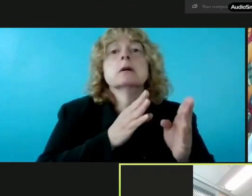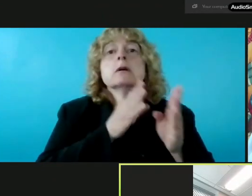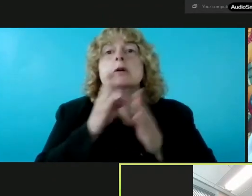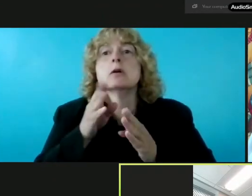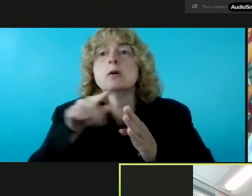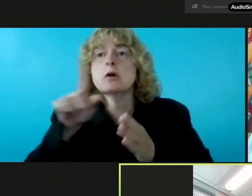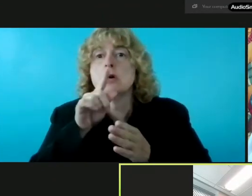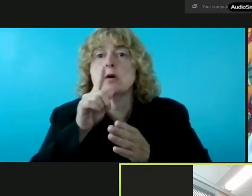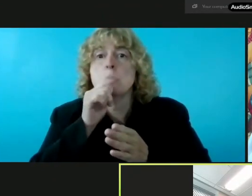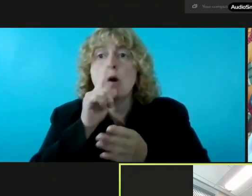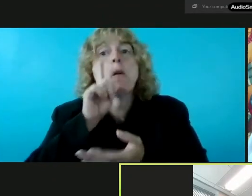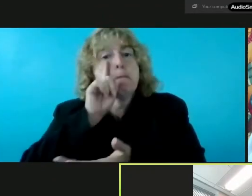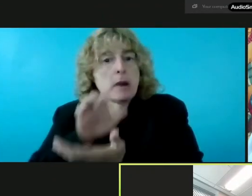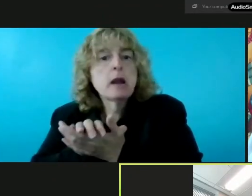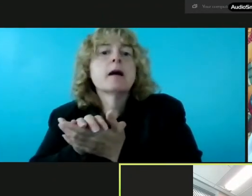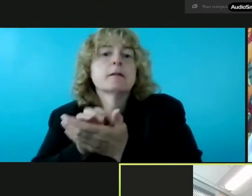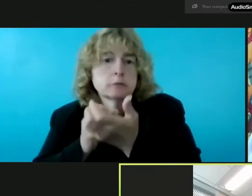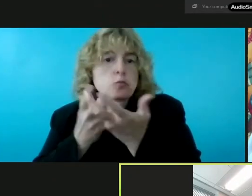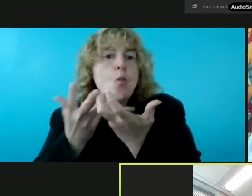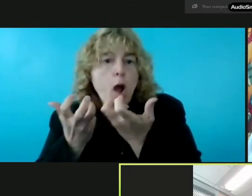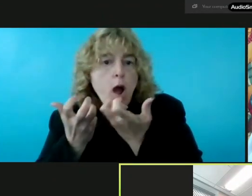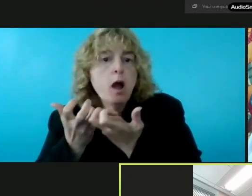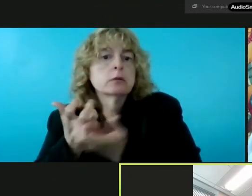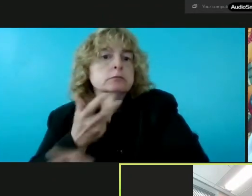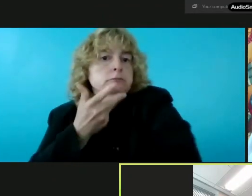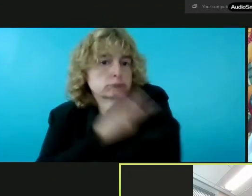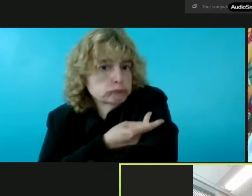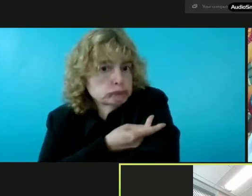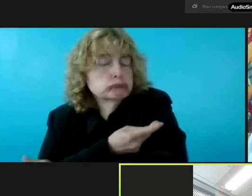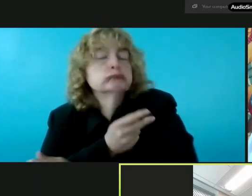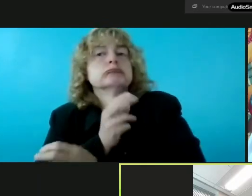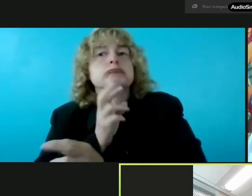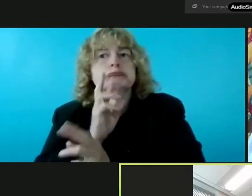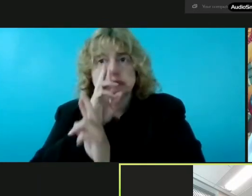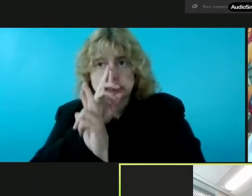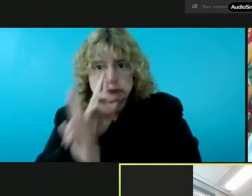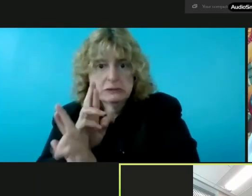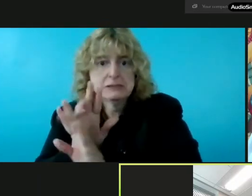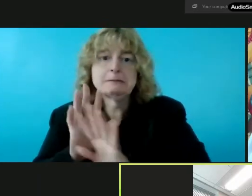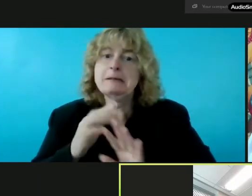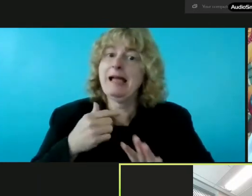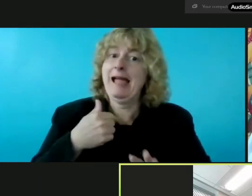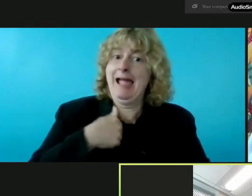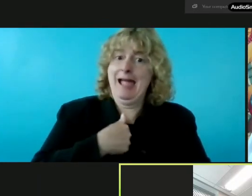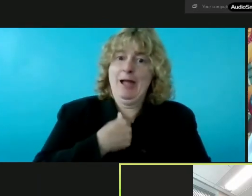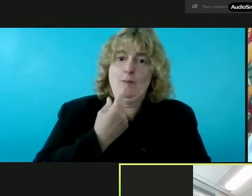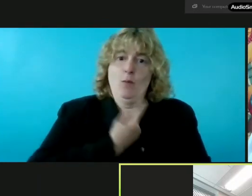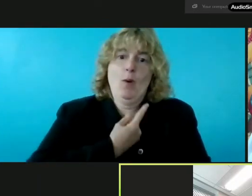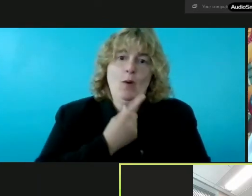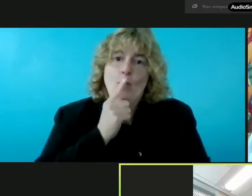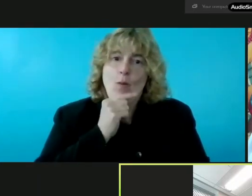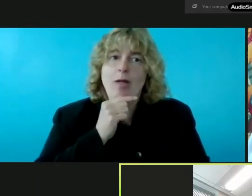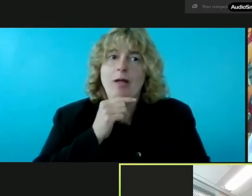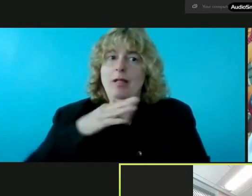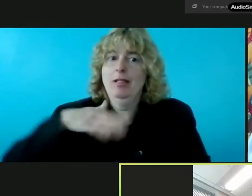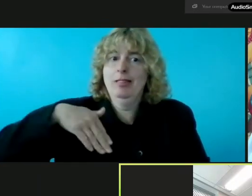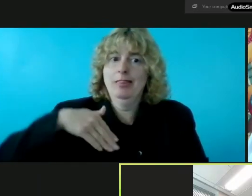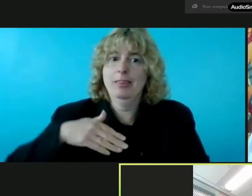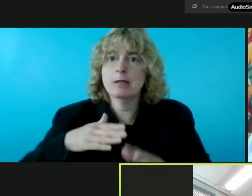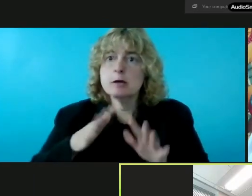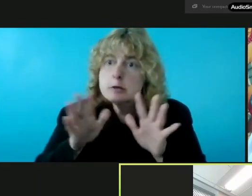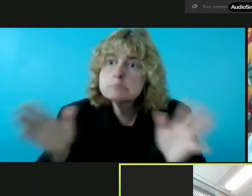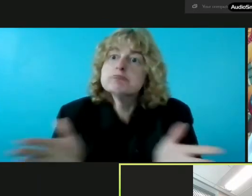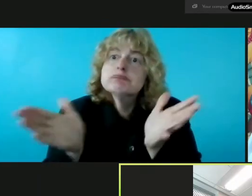believers of getting the vaccine. And I'm probably one of those ones that have not pushed anyone to get the